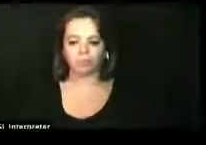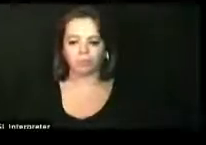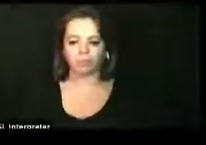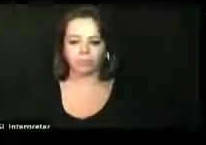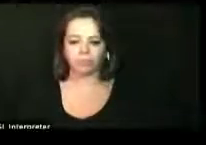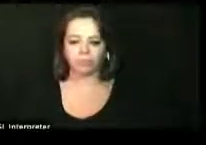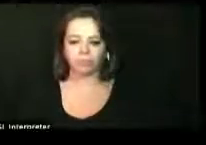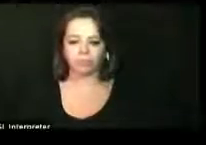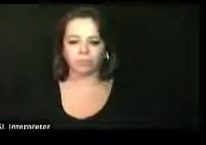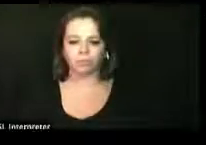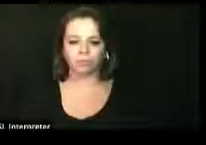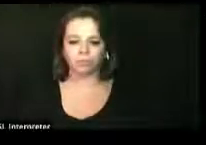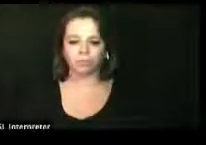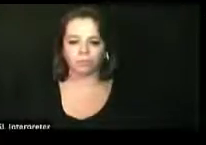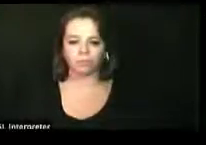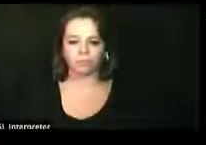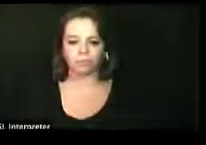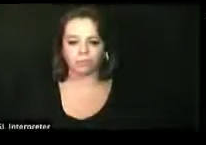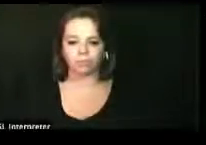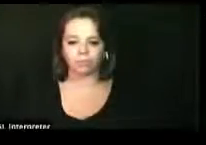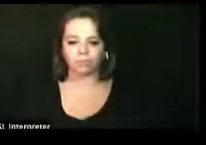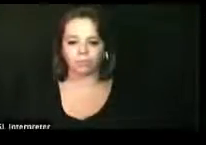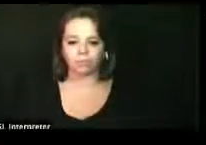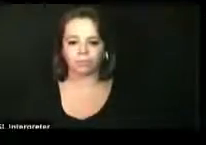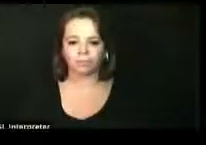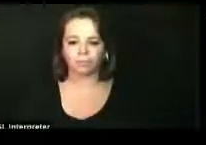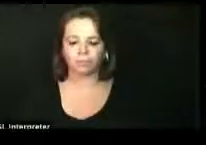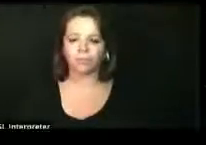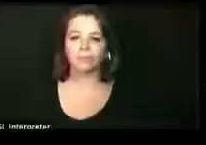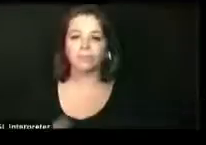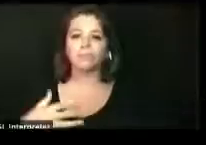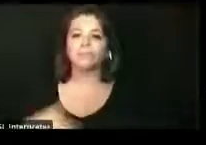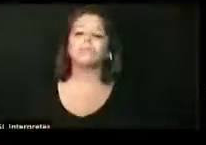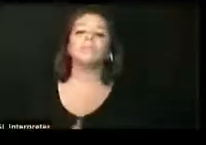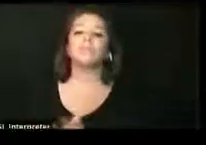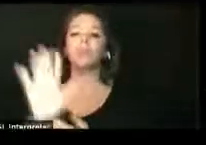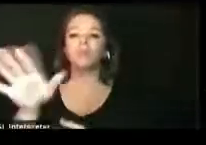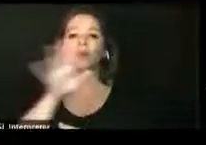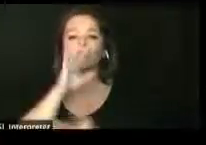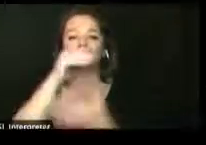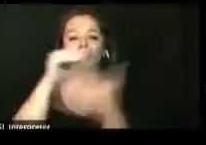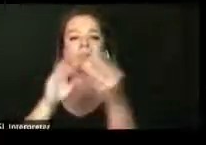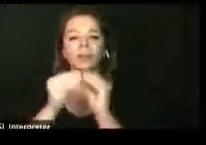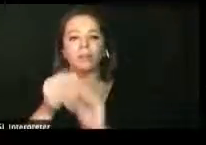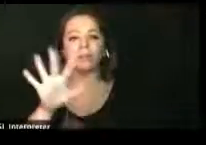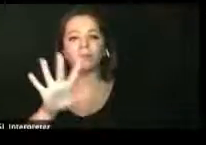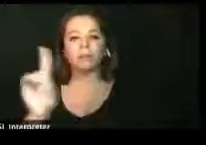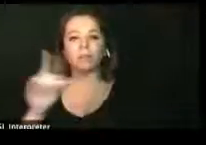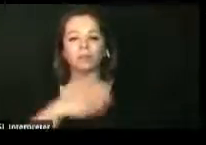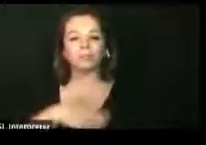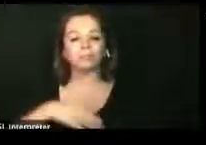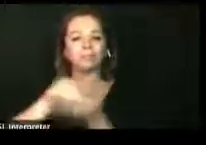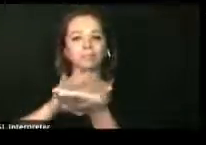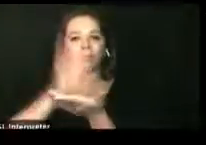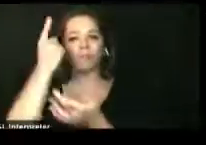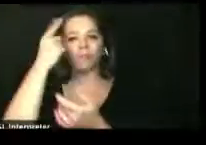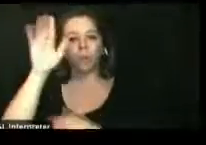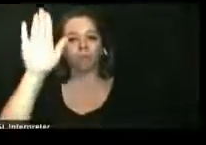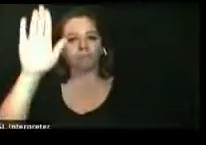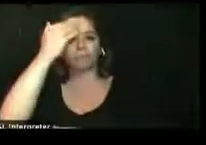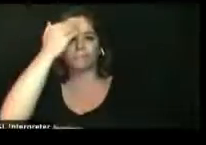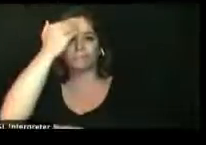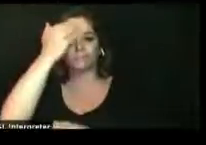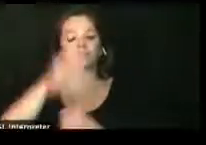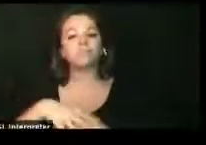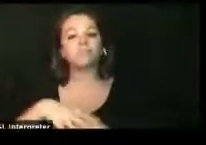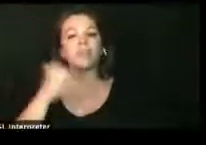Caller 6676, your speaker order number will be number 51, if you'll please make note of that for future reference. And if you have an